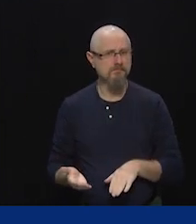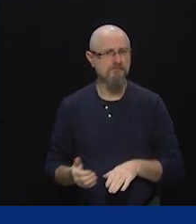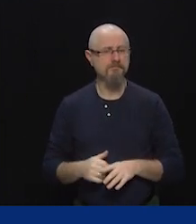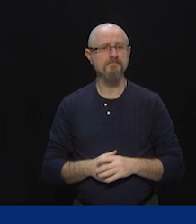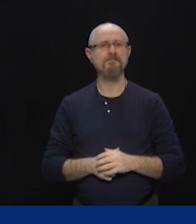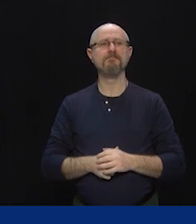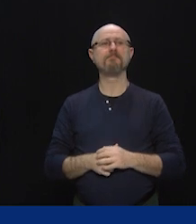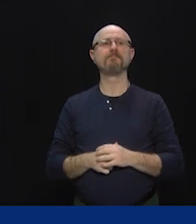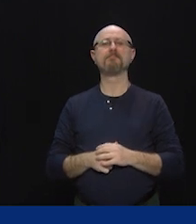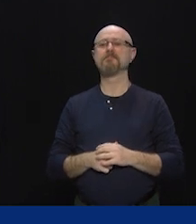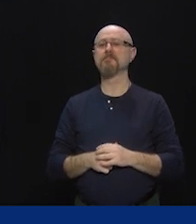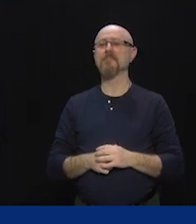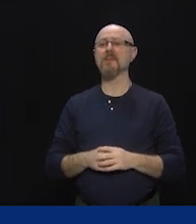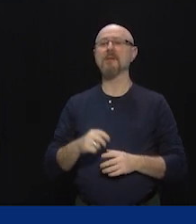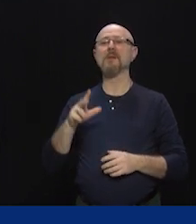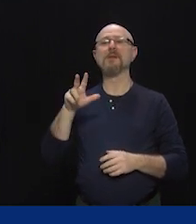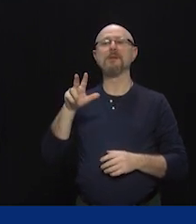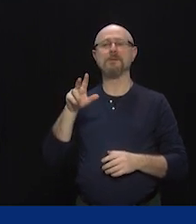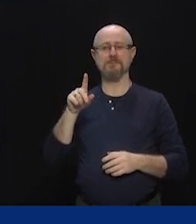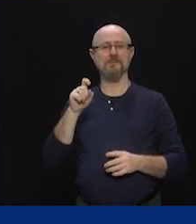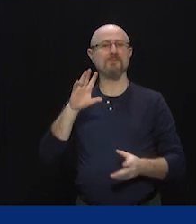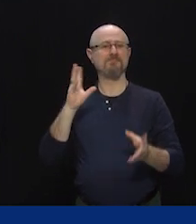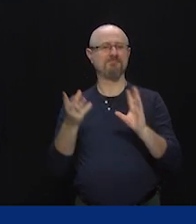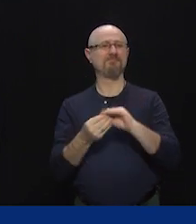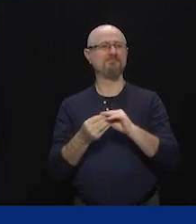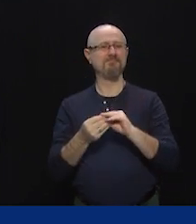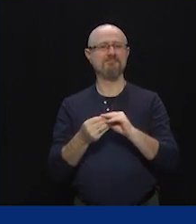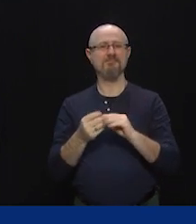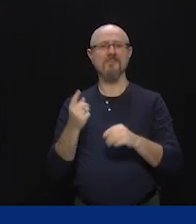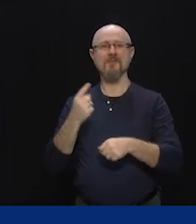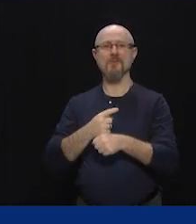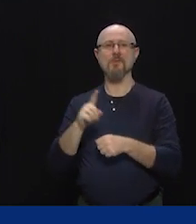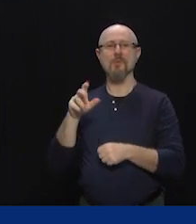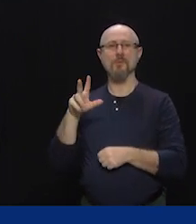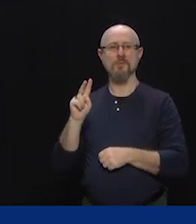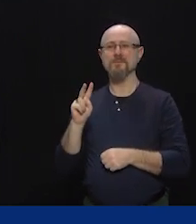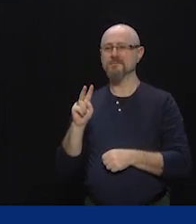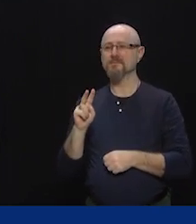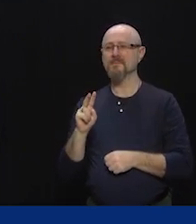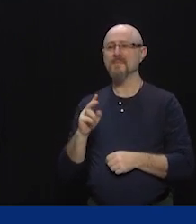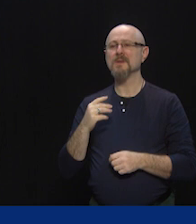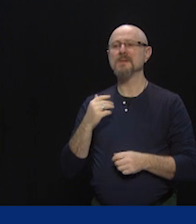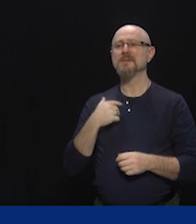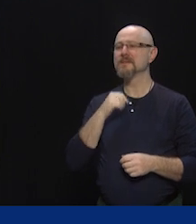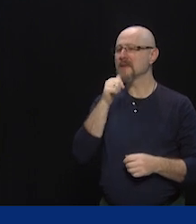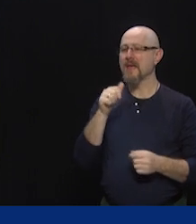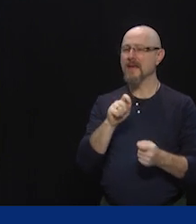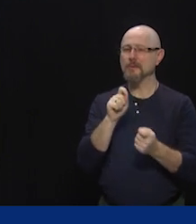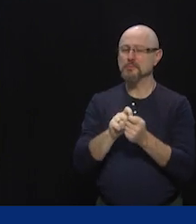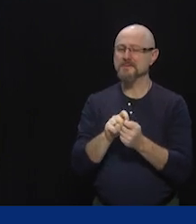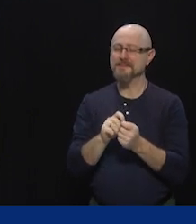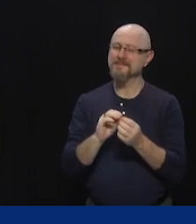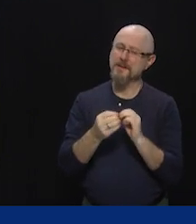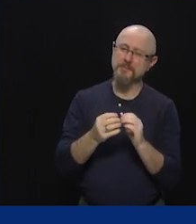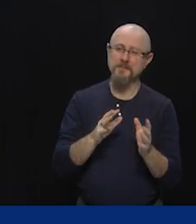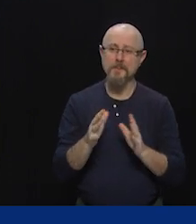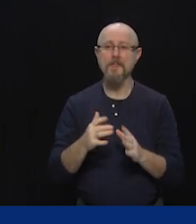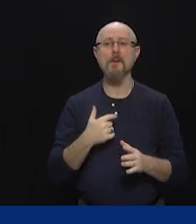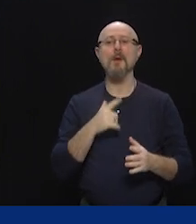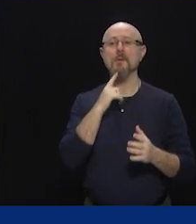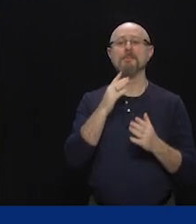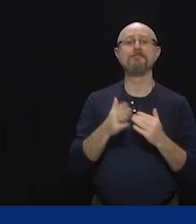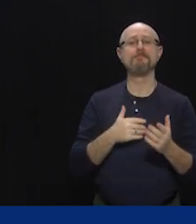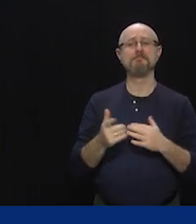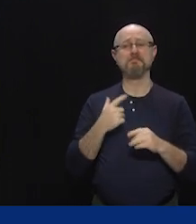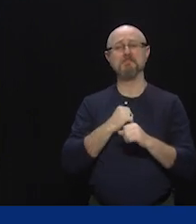days. Our HERDS data was off on Christmas, so we don't want to give you an inaccurate number. But anyhow, this is just a devastating time to lose a loved one